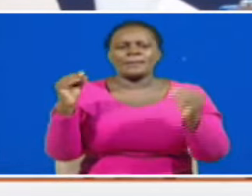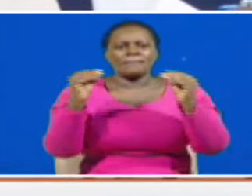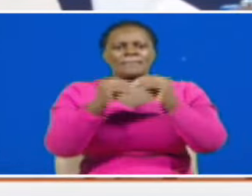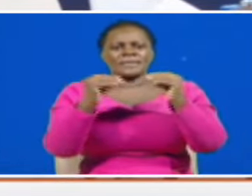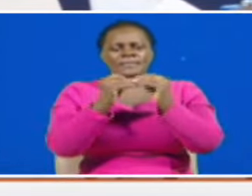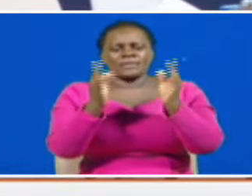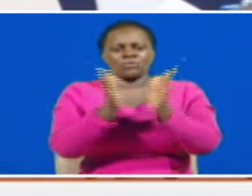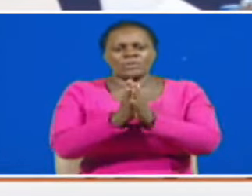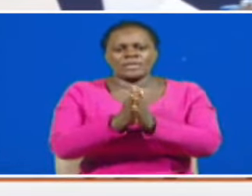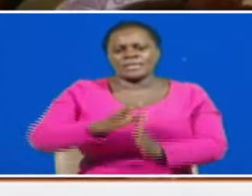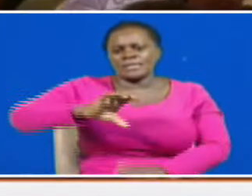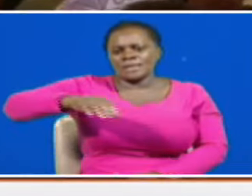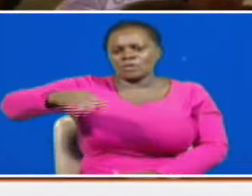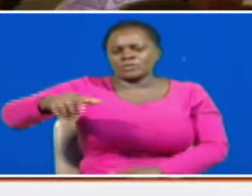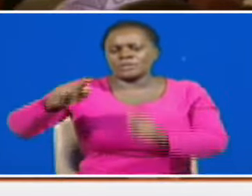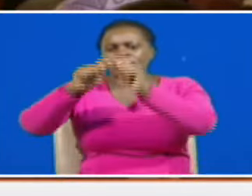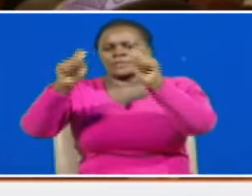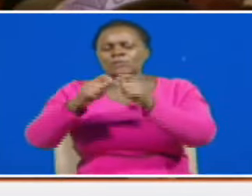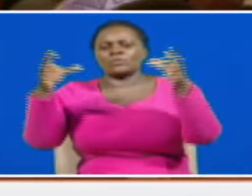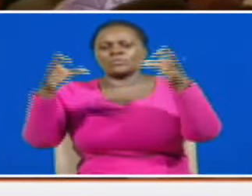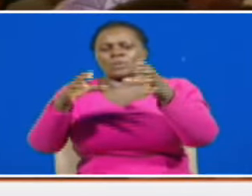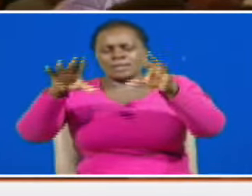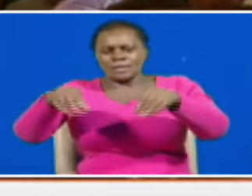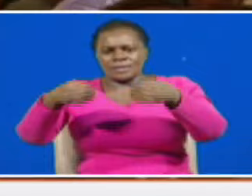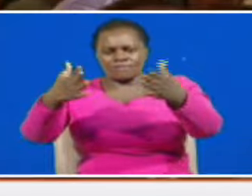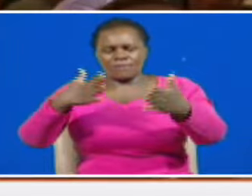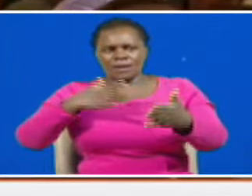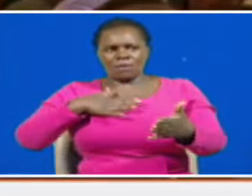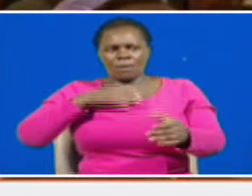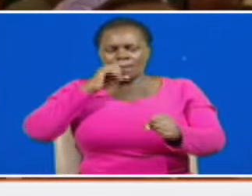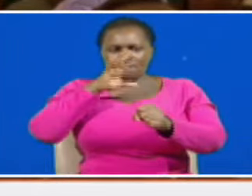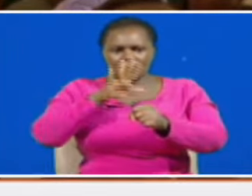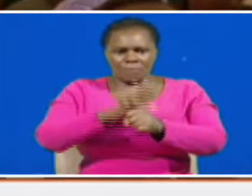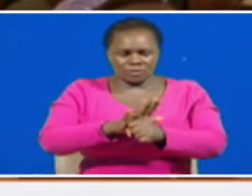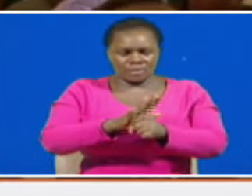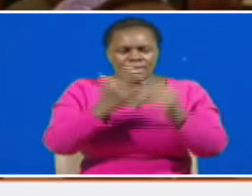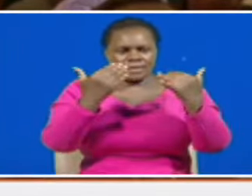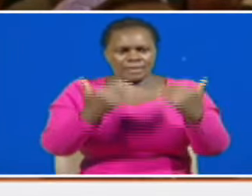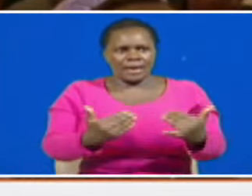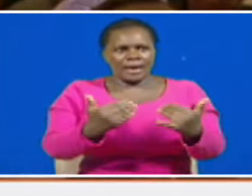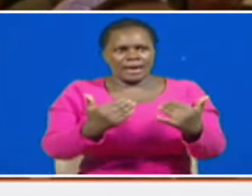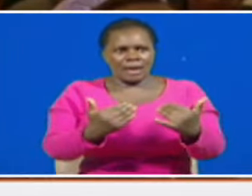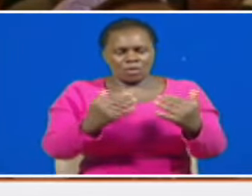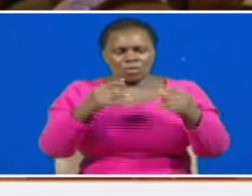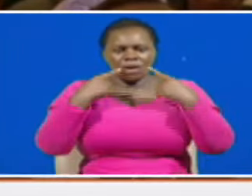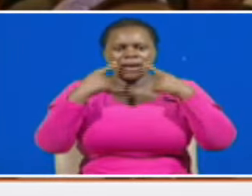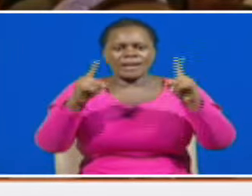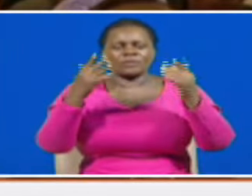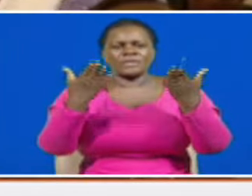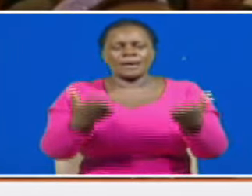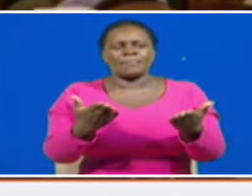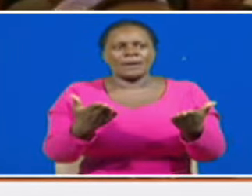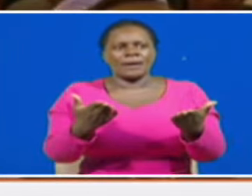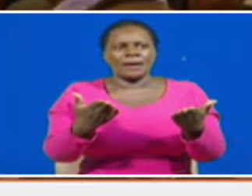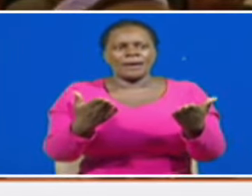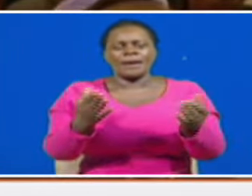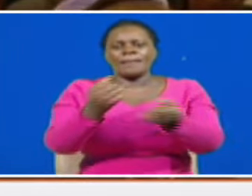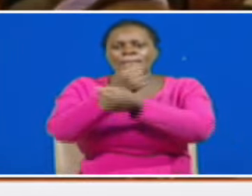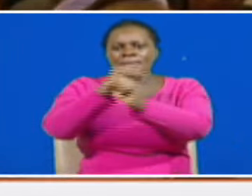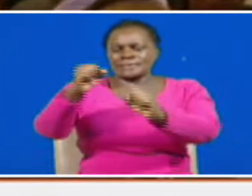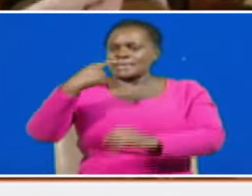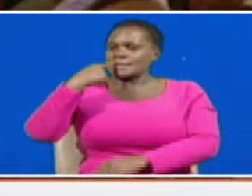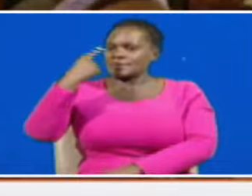county security team and we gave them our affirmation. And I'm giving the affirmation right now to the head of